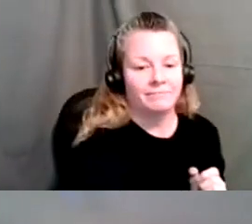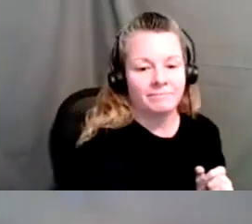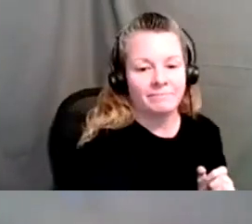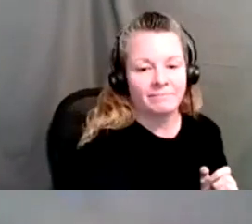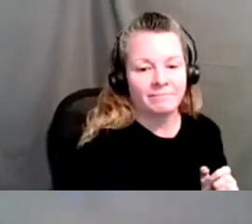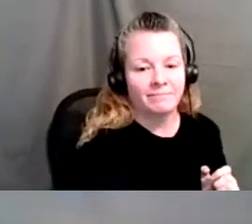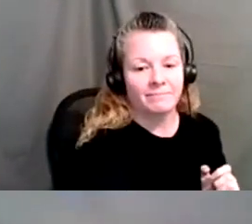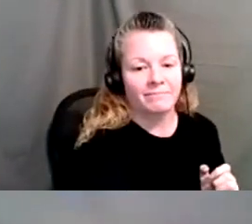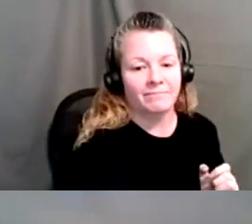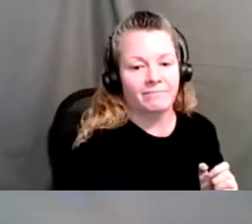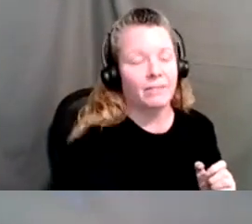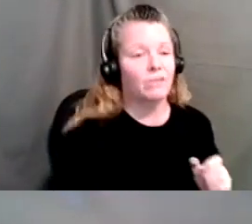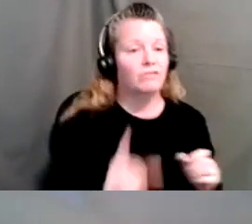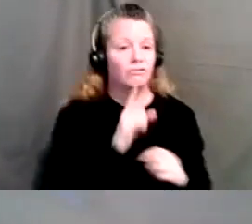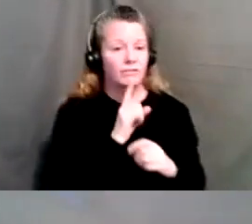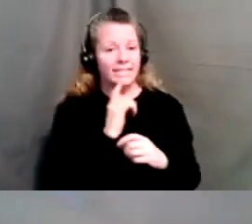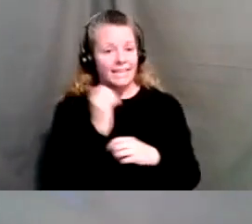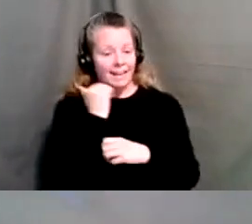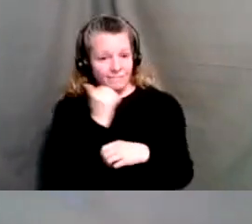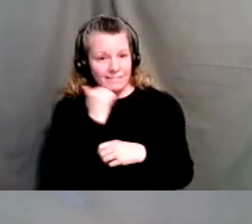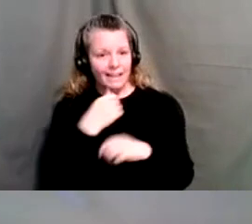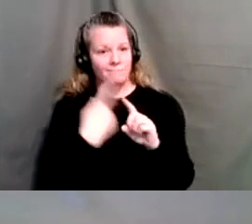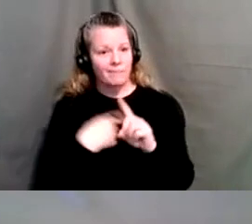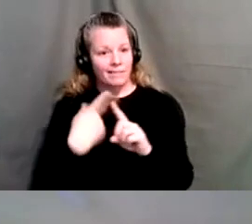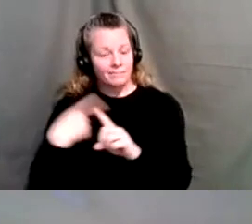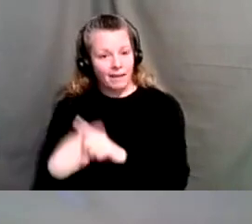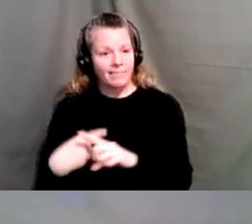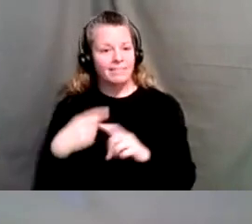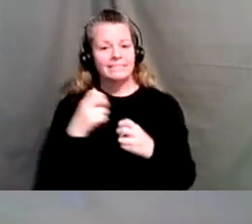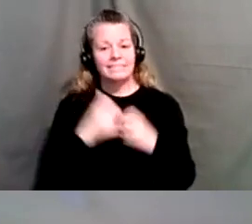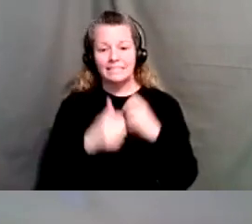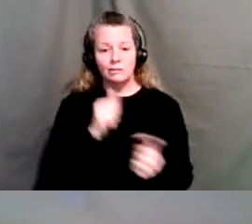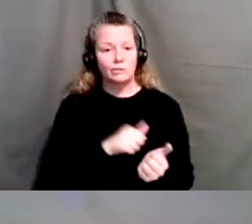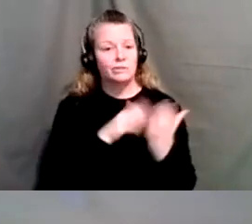by month, as these issues come to the fore.